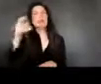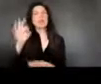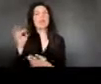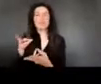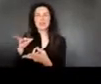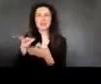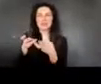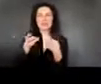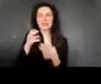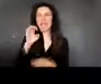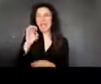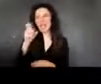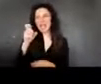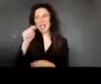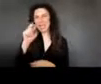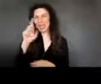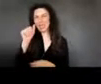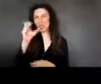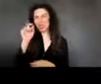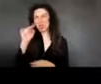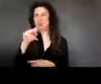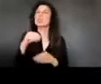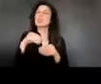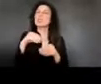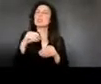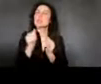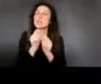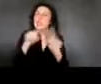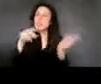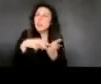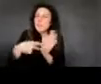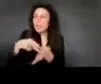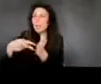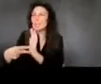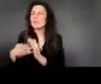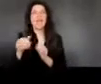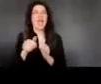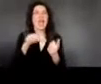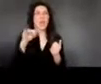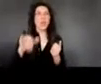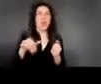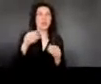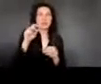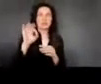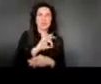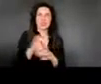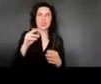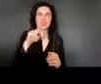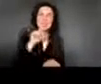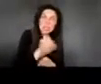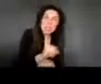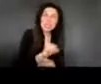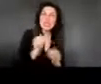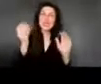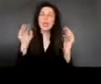word. How might extraction as a concept function literally, metaphorically, socially in